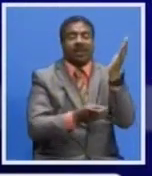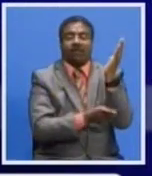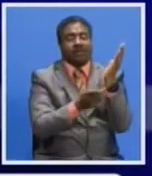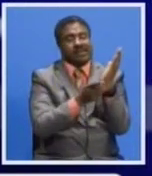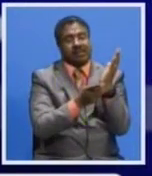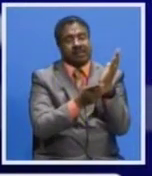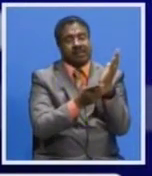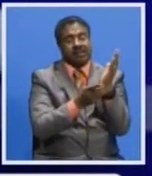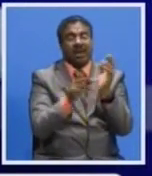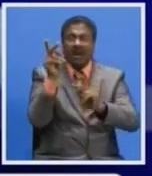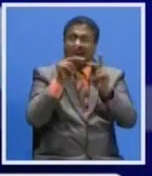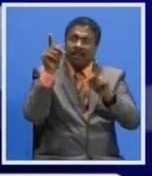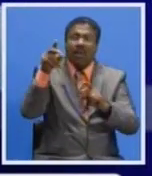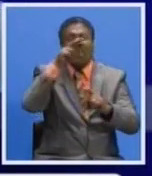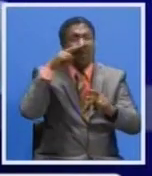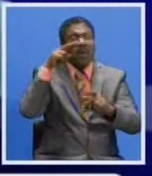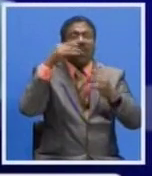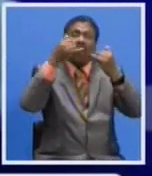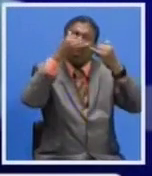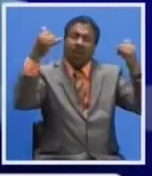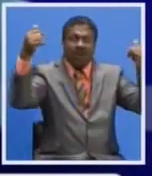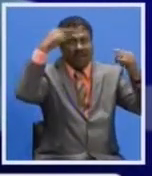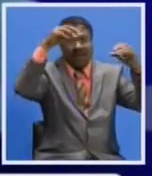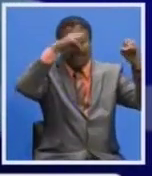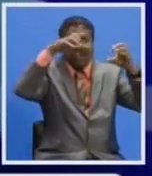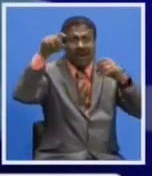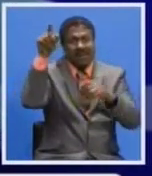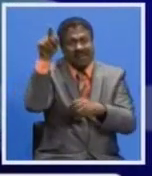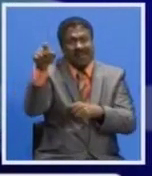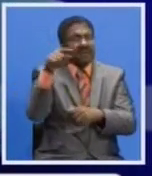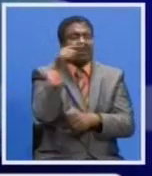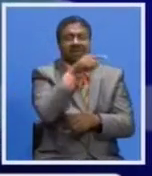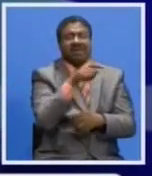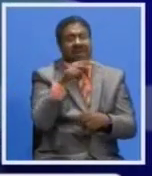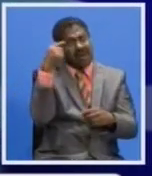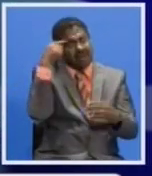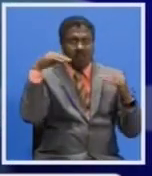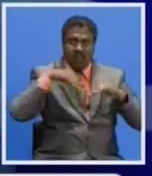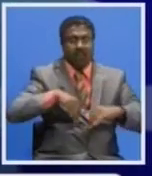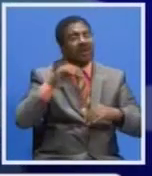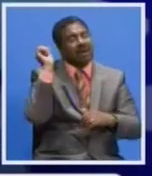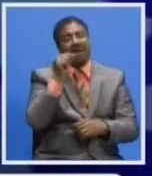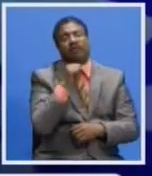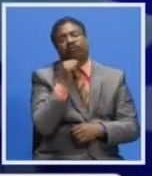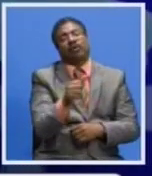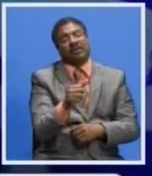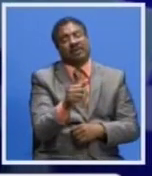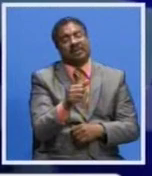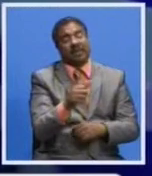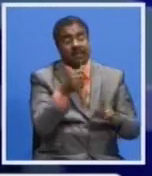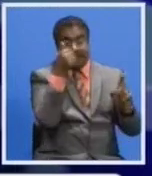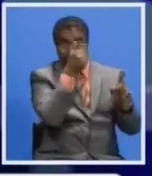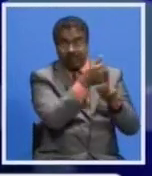be deterred by people who vandalized the power pole. Speaking at a media briefing in Lusaka today, Mr. Nkua disclosed